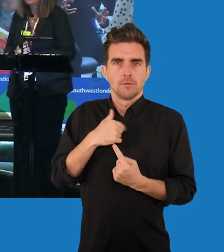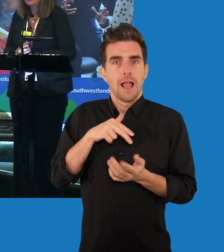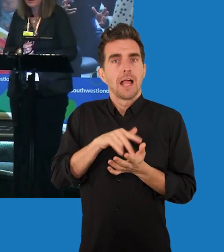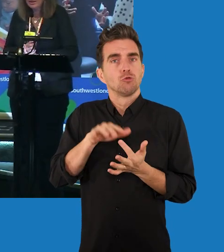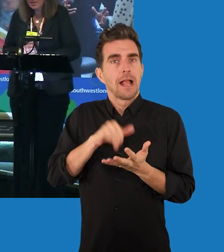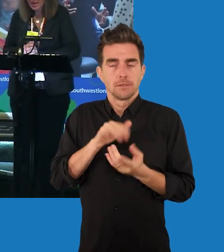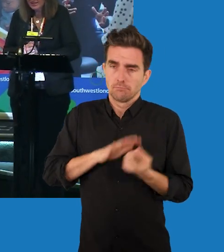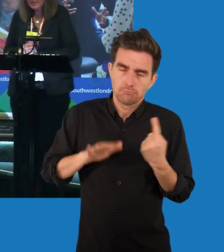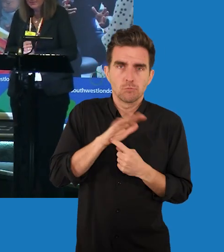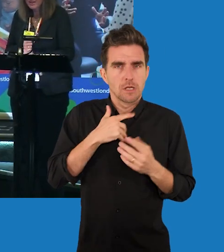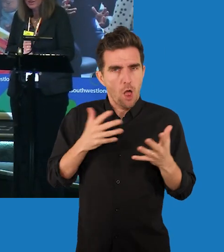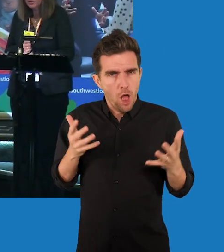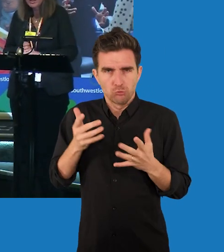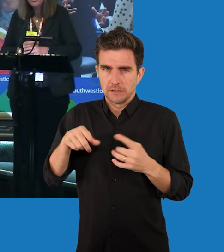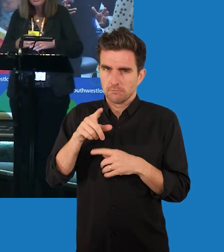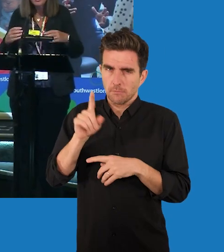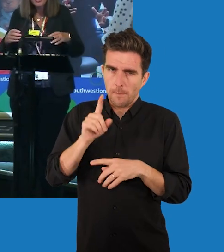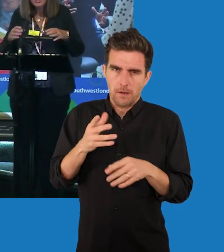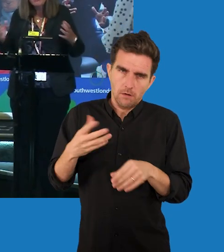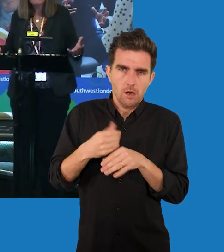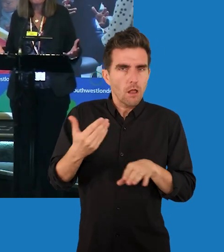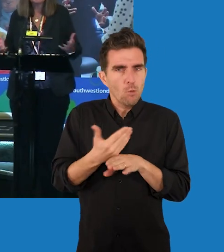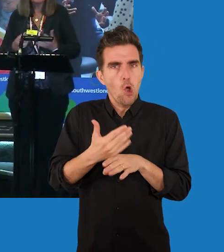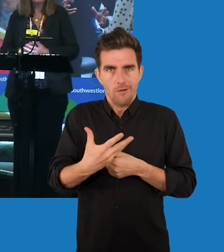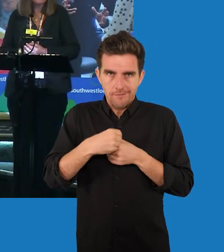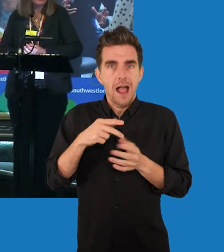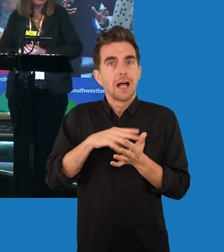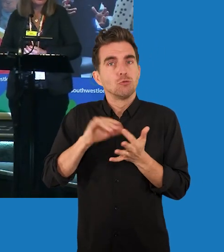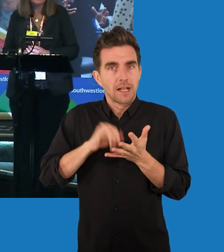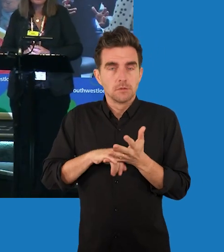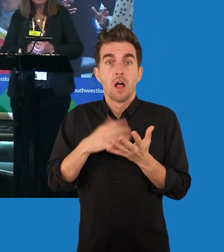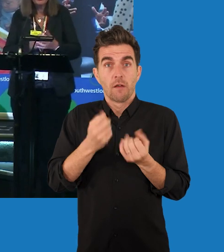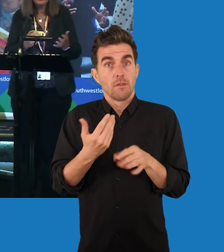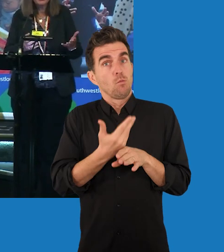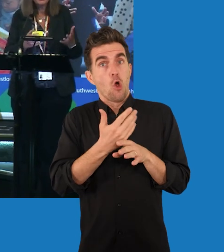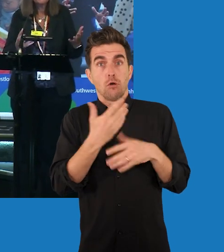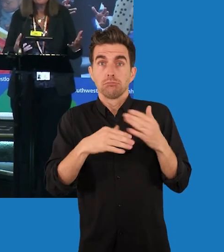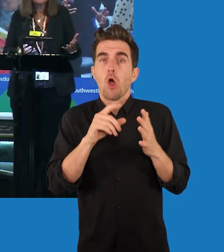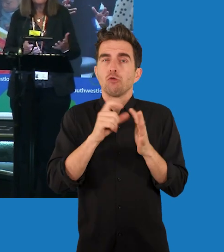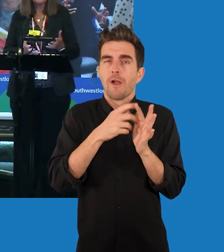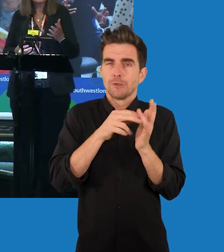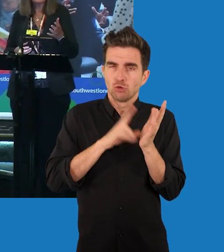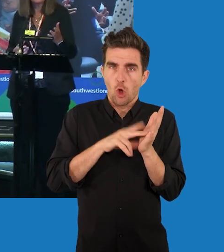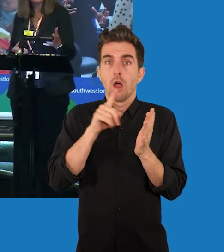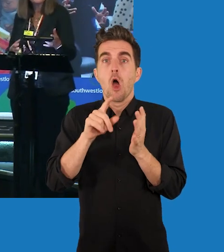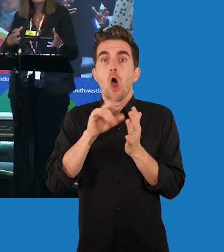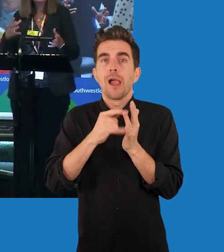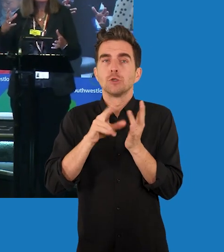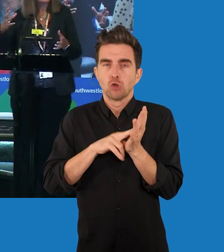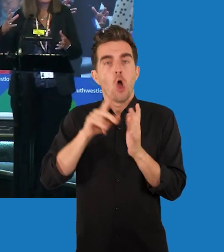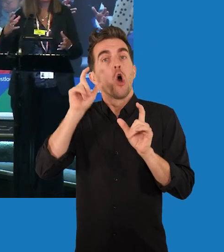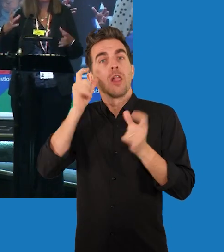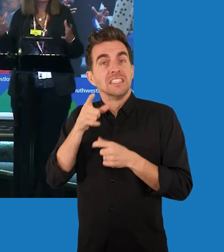part of what we do in the NHS. So we do encourage people to come and work in the NHS. So there's a piece of work that's going on between